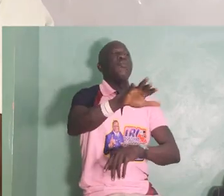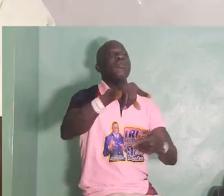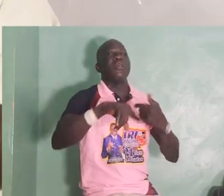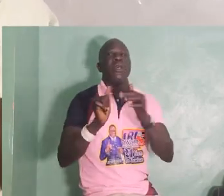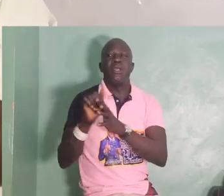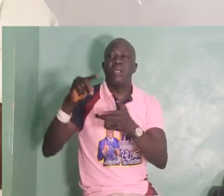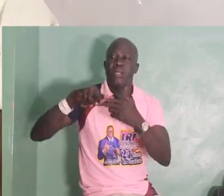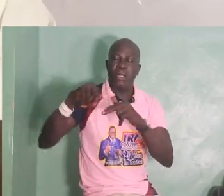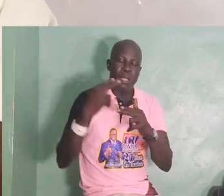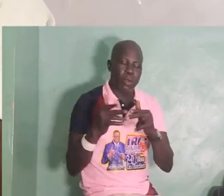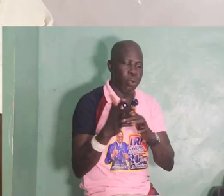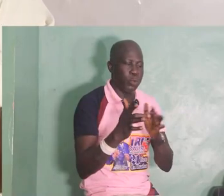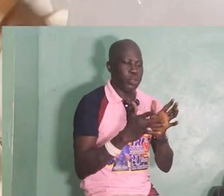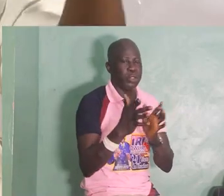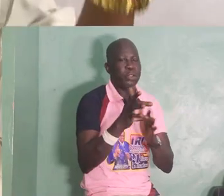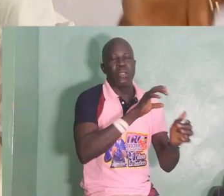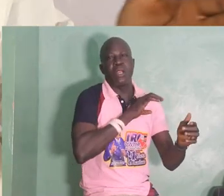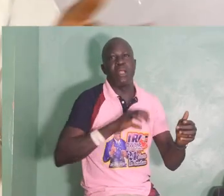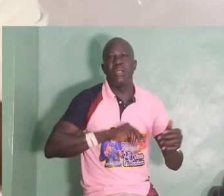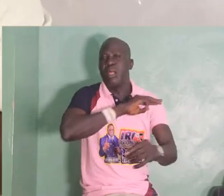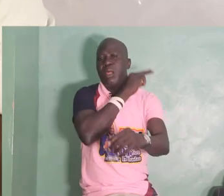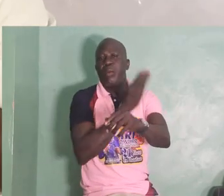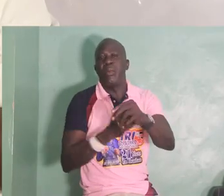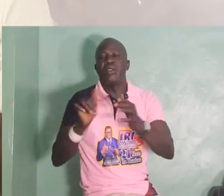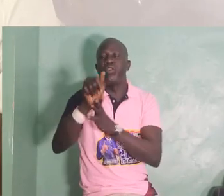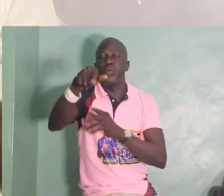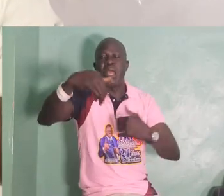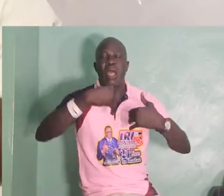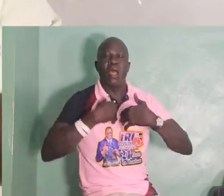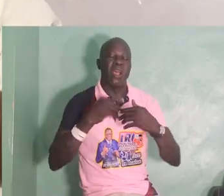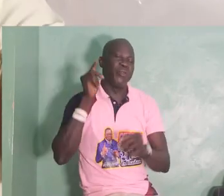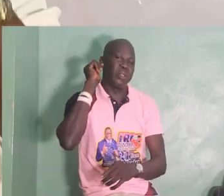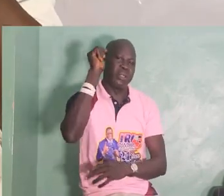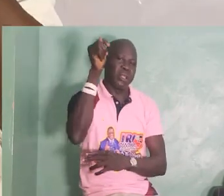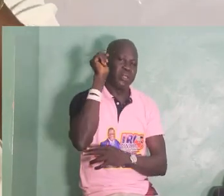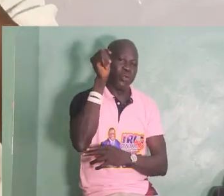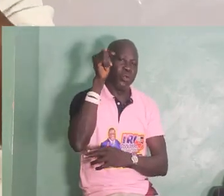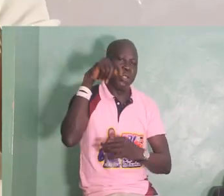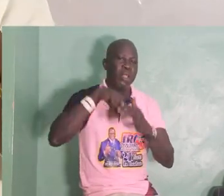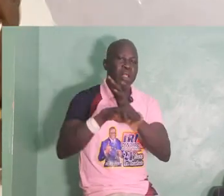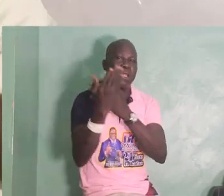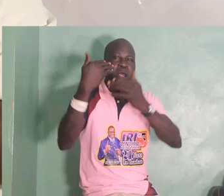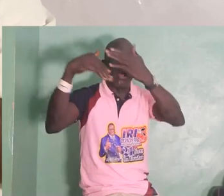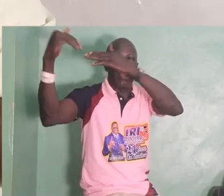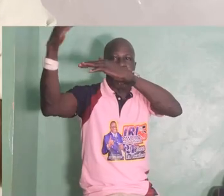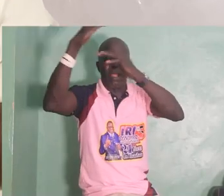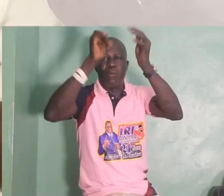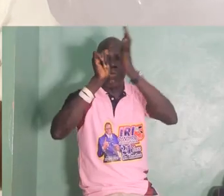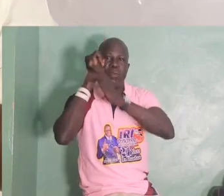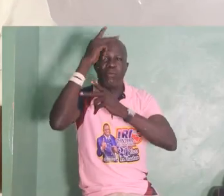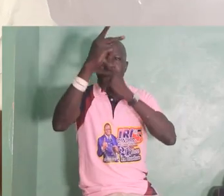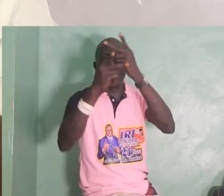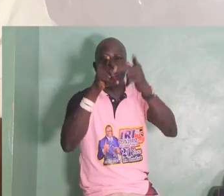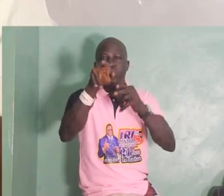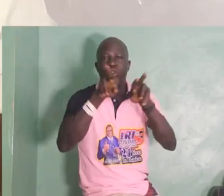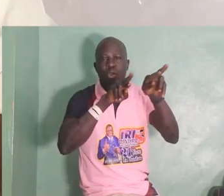full of comfort. You see the end of God. You call Savior and come back safely. Protection of God is sure. So shall